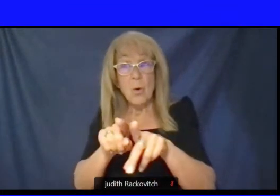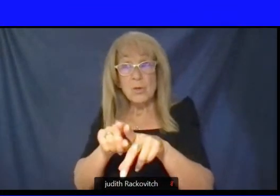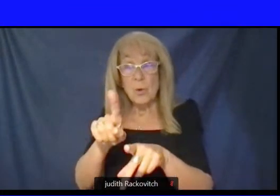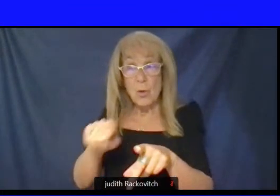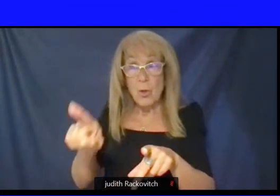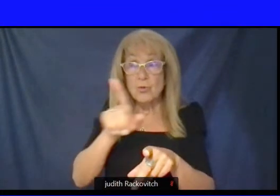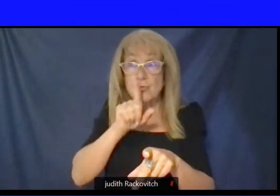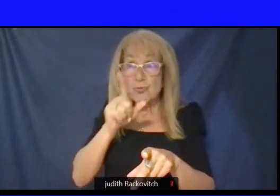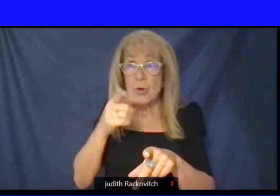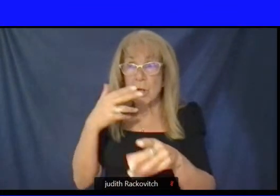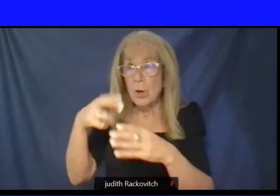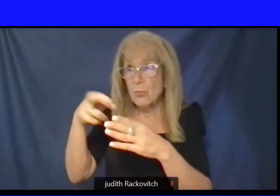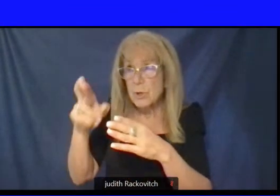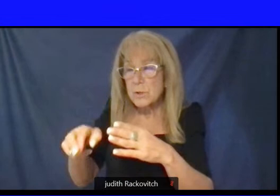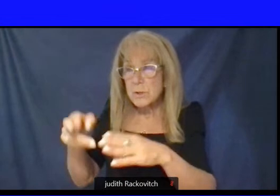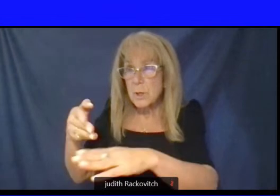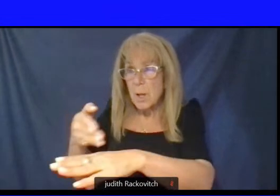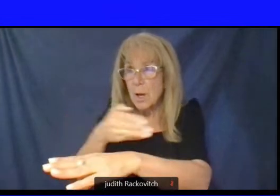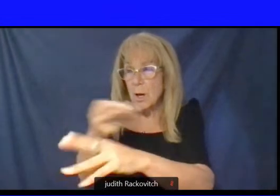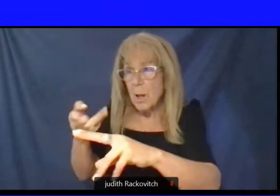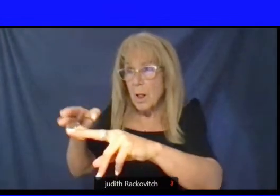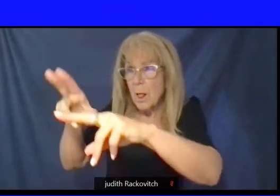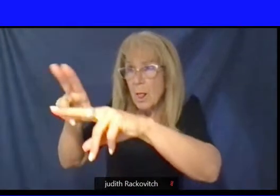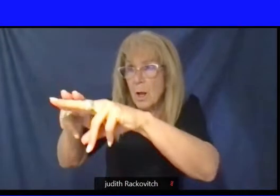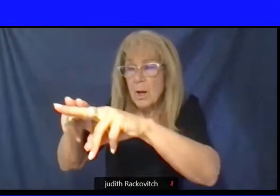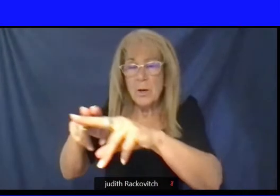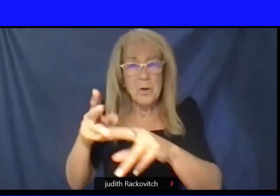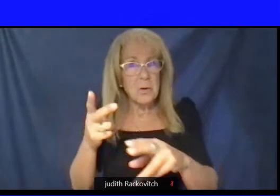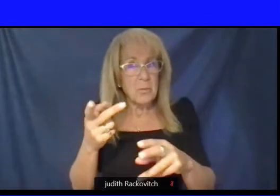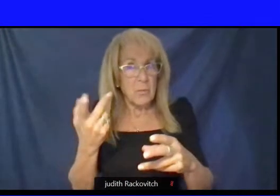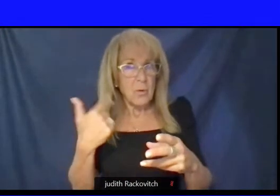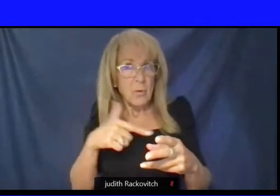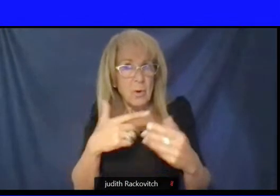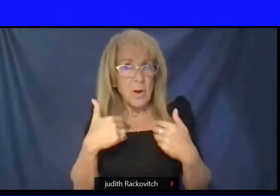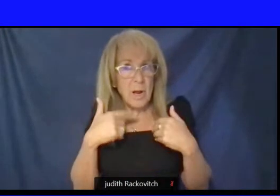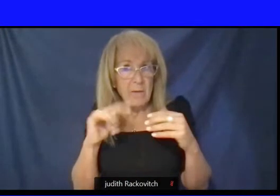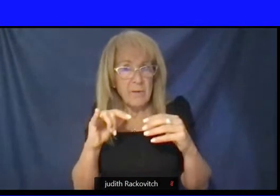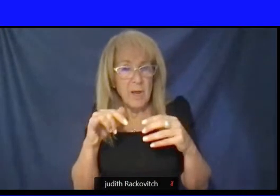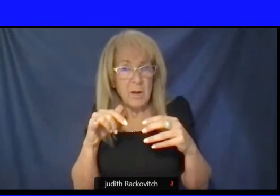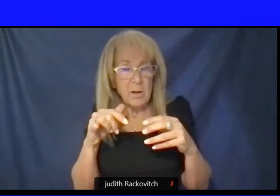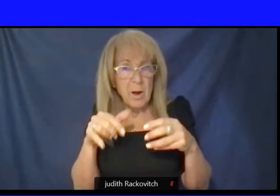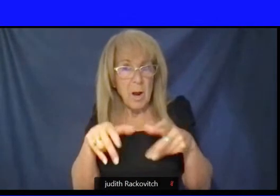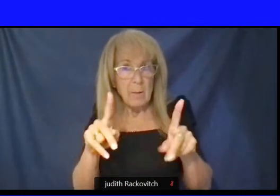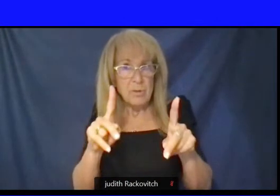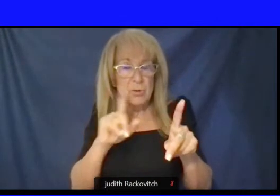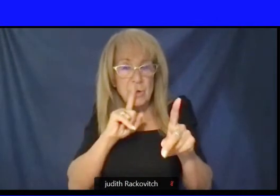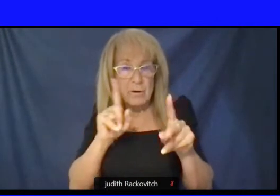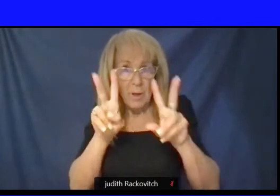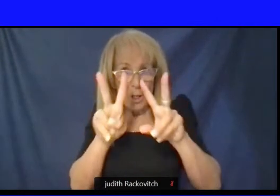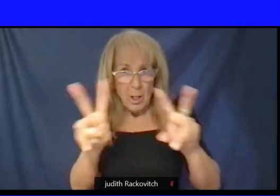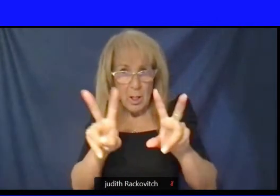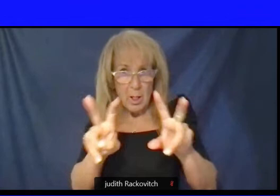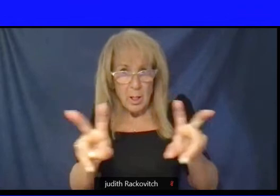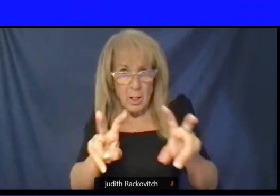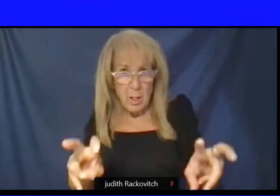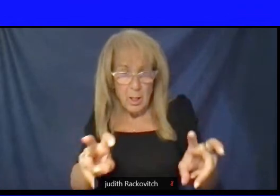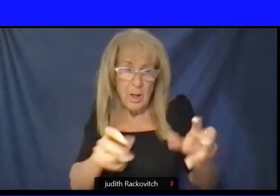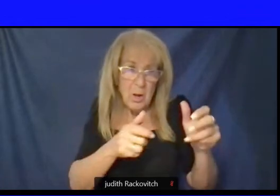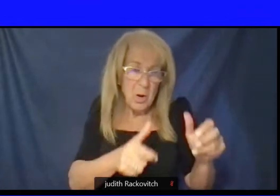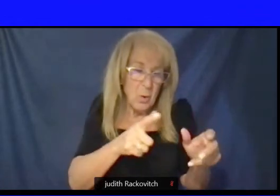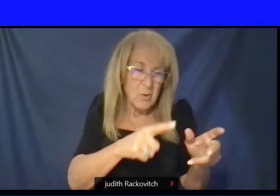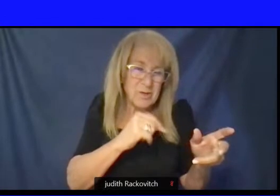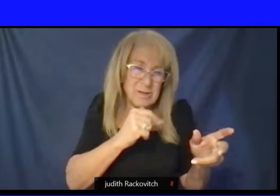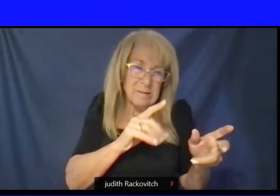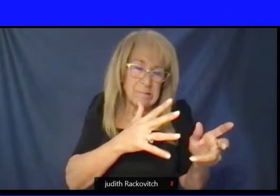All of them, yes. So we are monitoring each of the different teams, each of the different organizations to see that they're